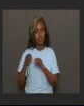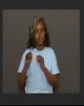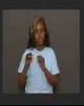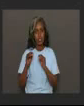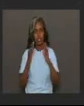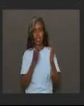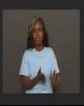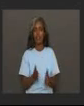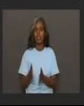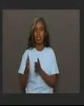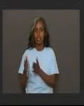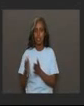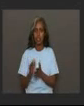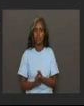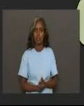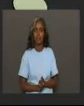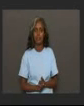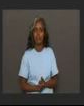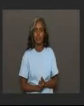Students, let's get ready.